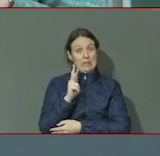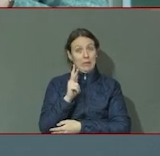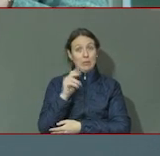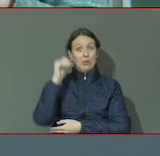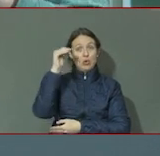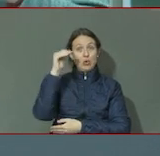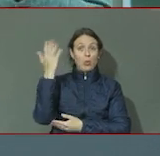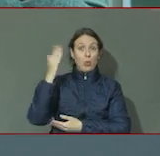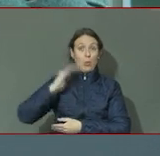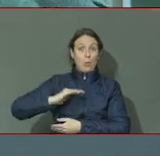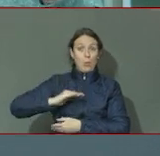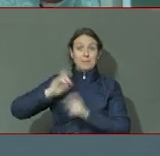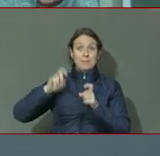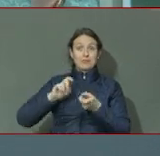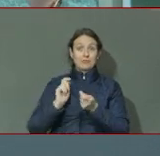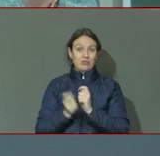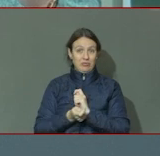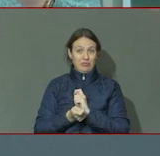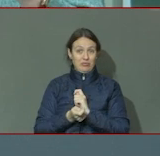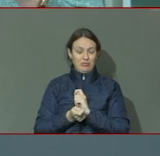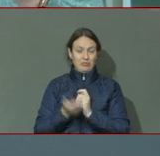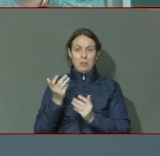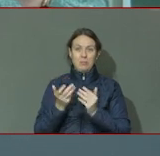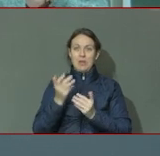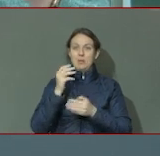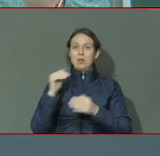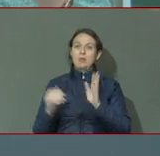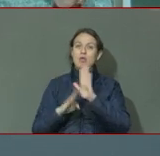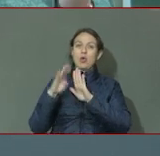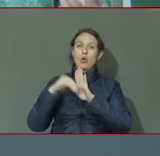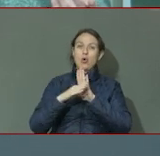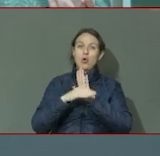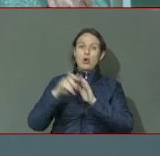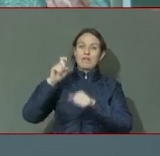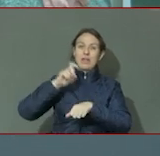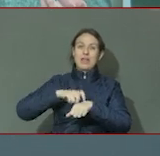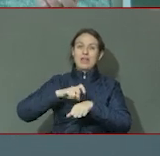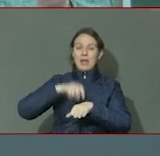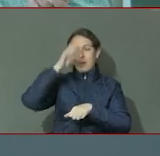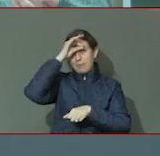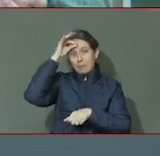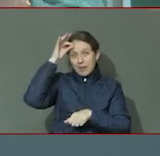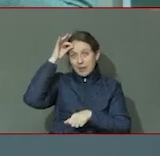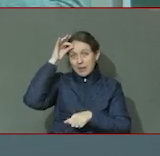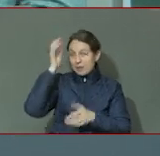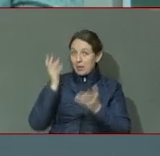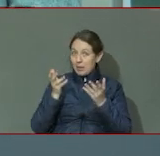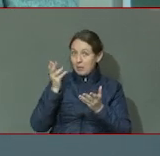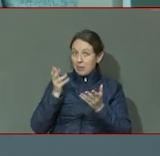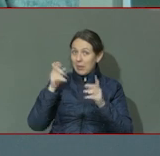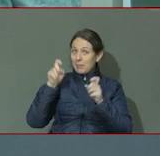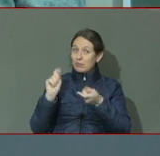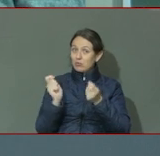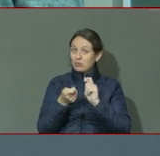or the bottom. So maybe on the graph, they give you the time in minutes. So now you must change it